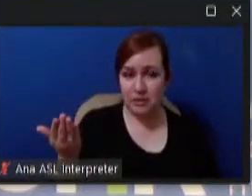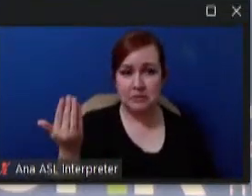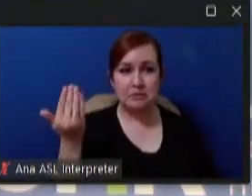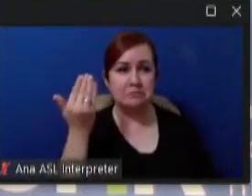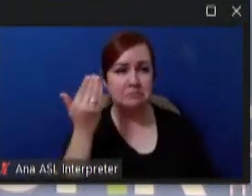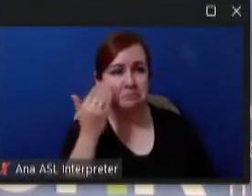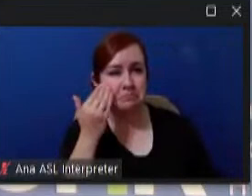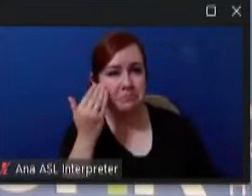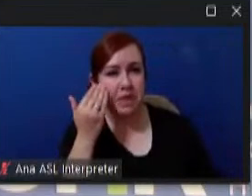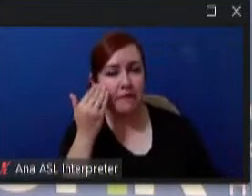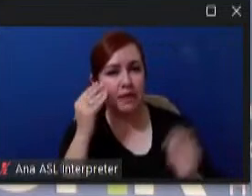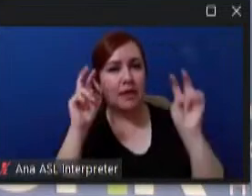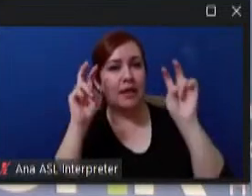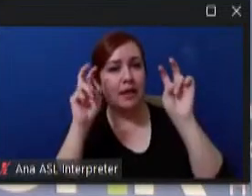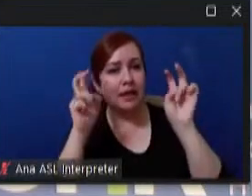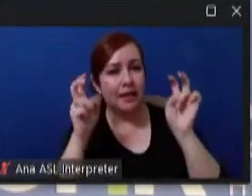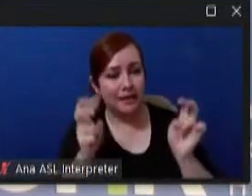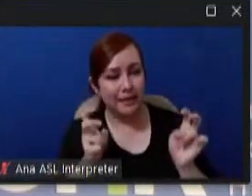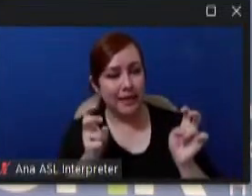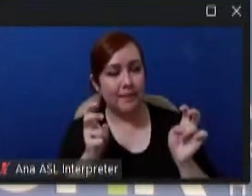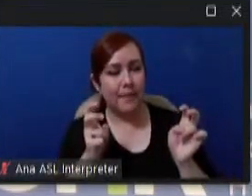Some of you